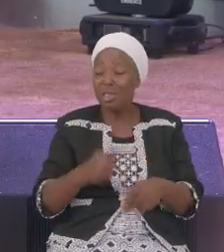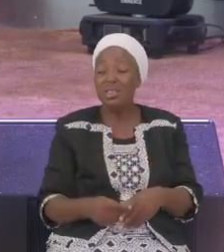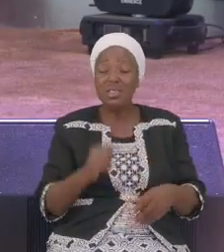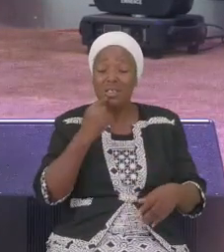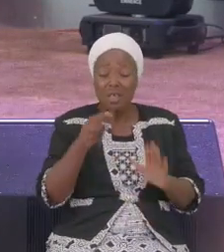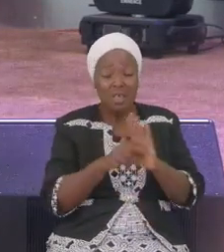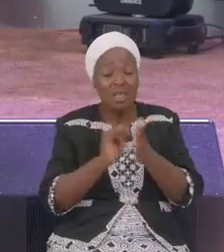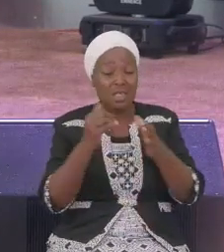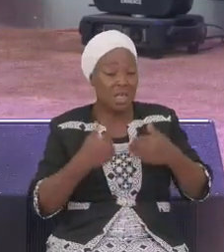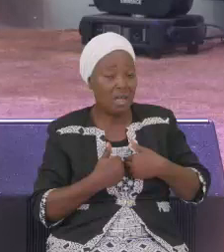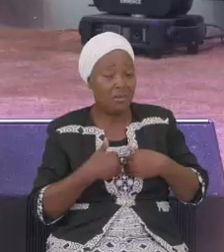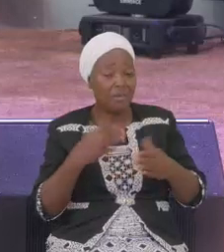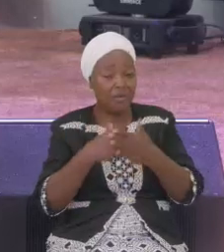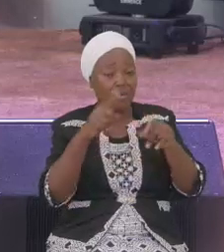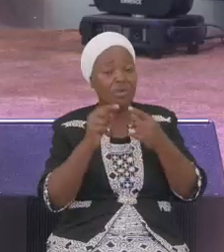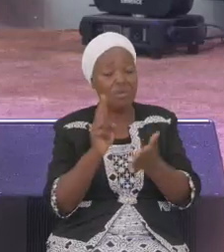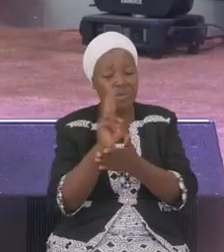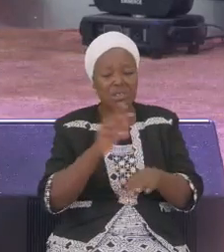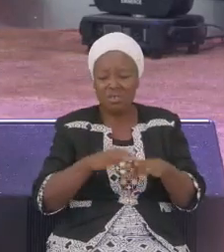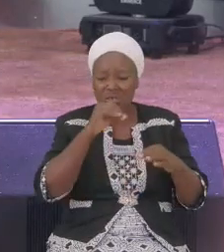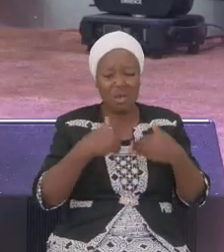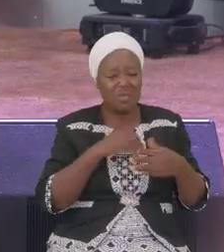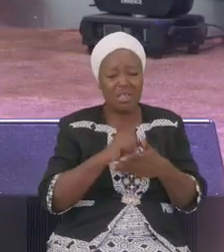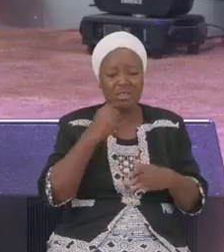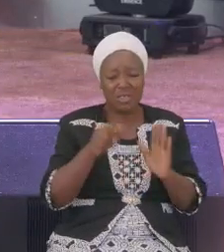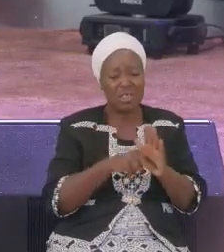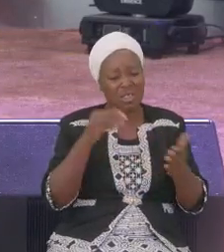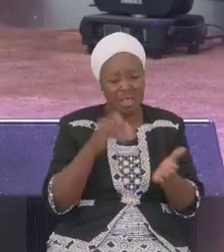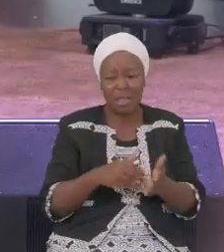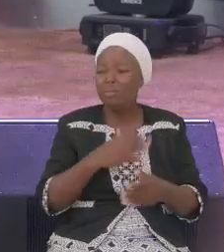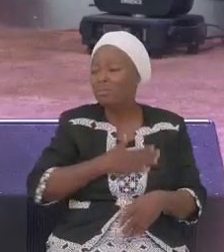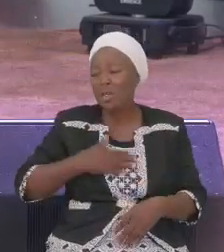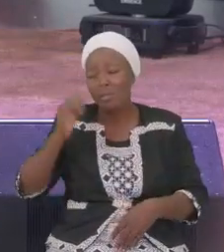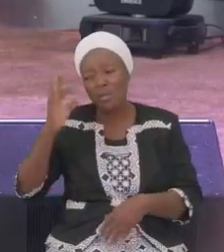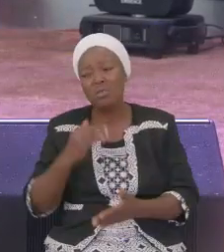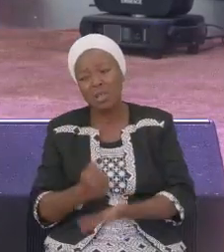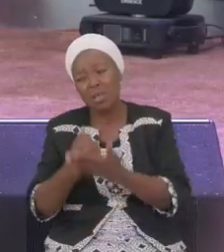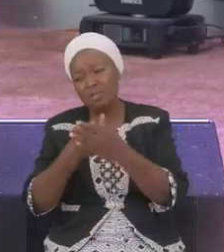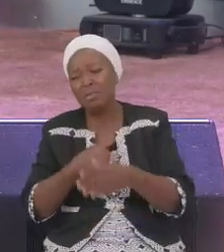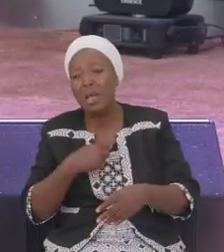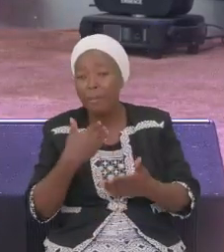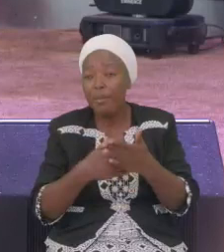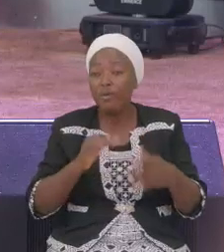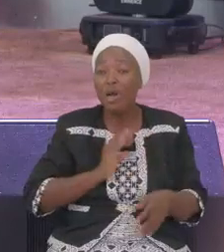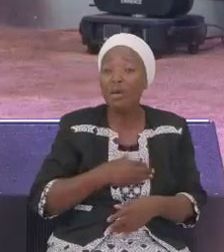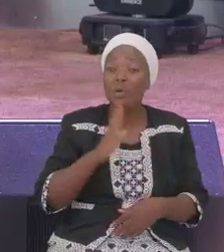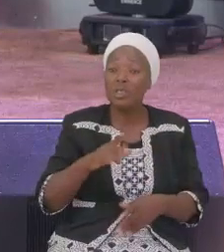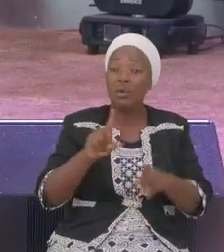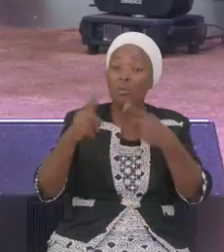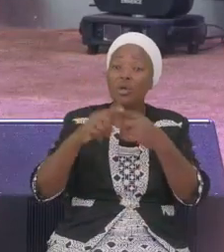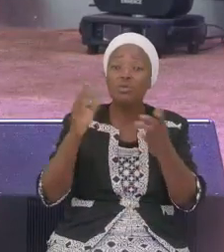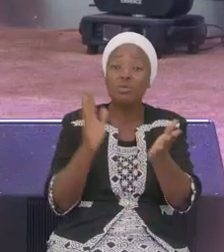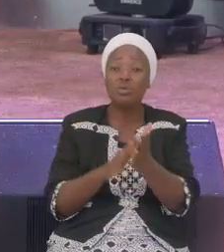to university, he doesn't have that fire now. Pastor, help me. Before our child went up to school,